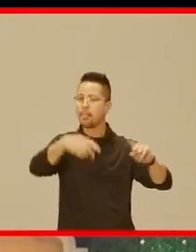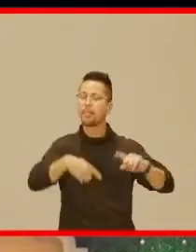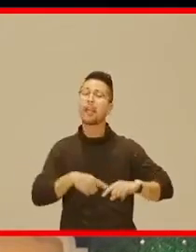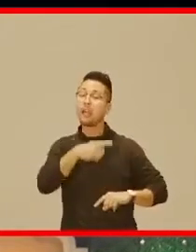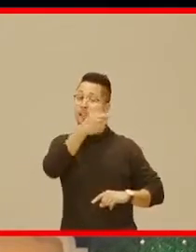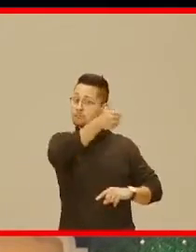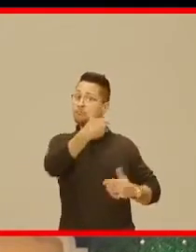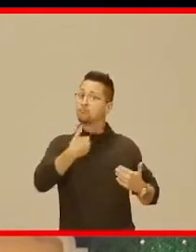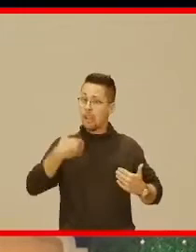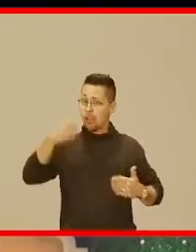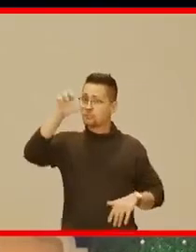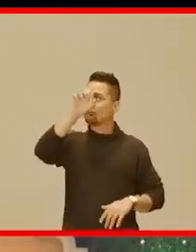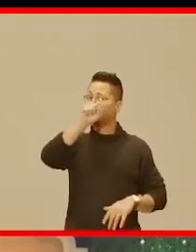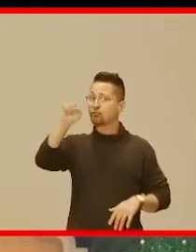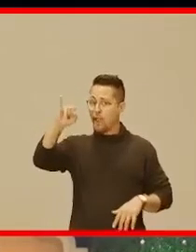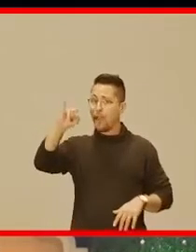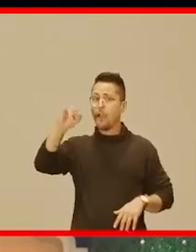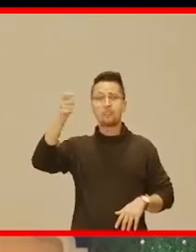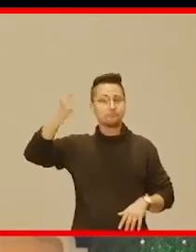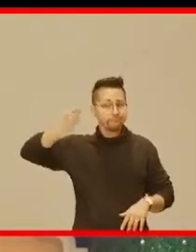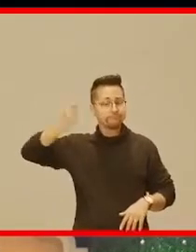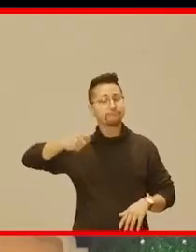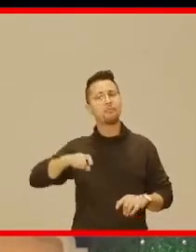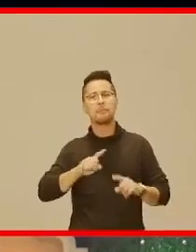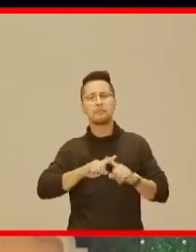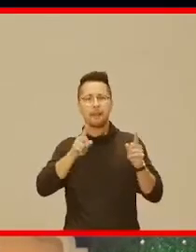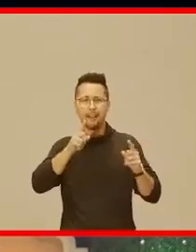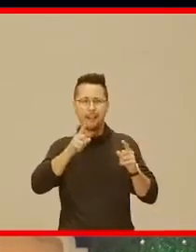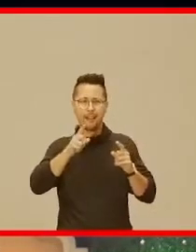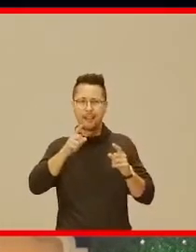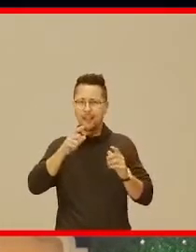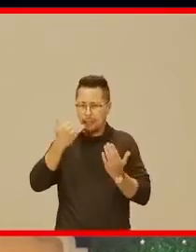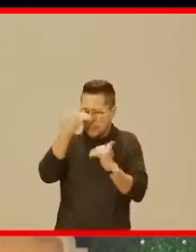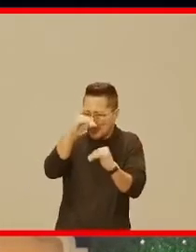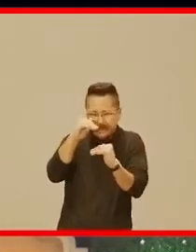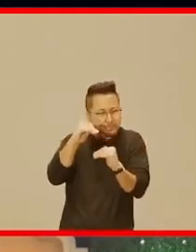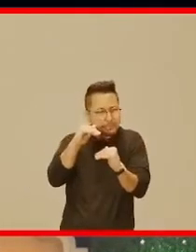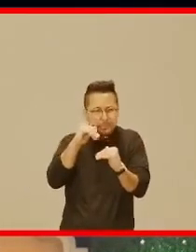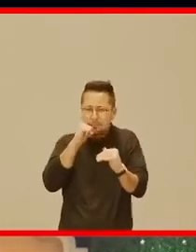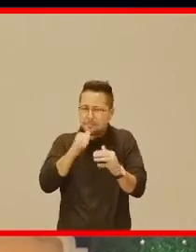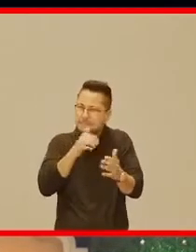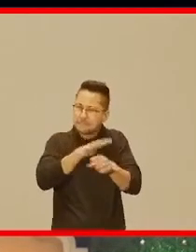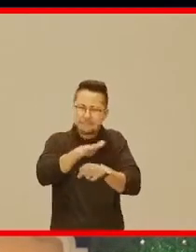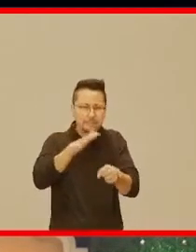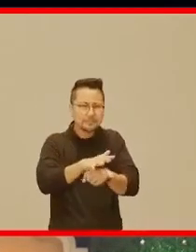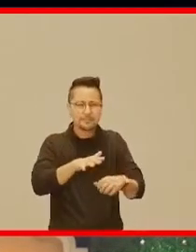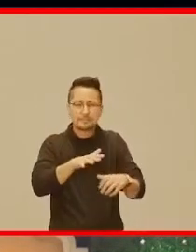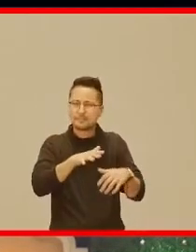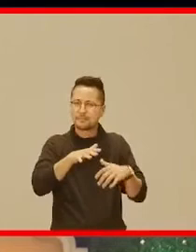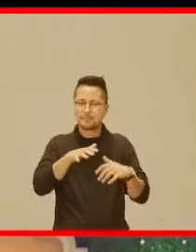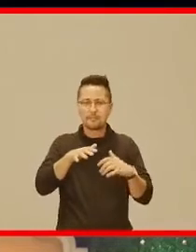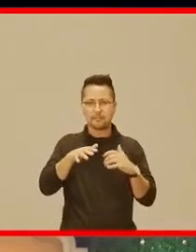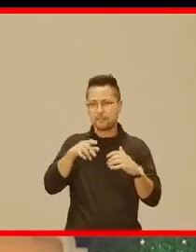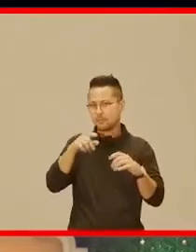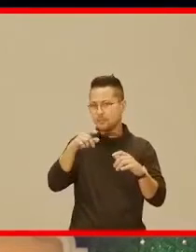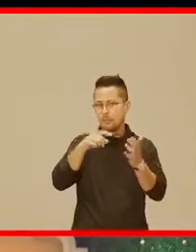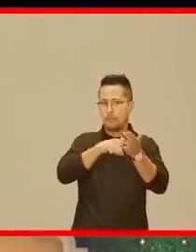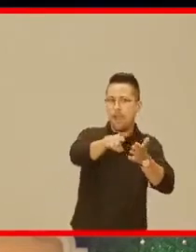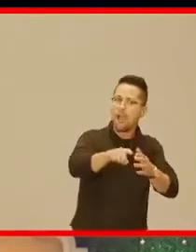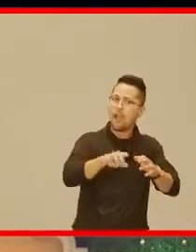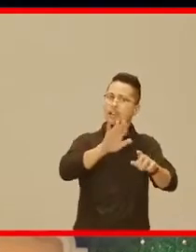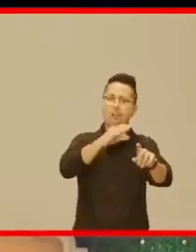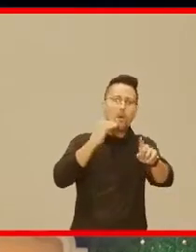Social Security, it's just the fact is that it's not really much of enough to help him at least pay off for the townhouse that he has, you